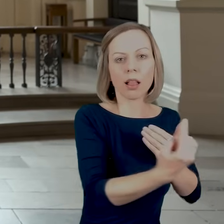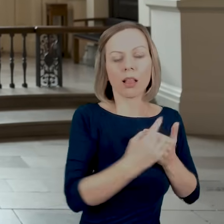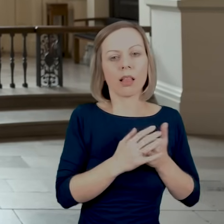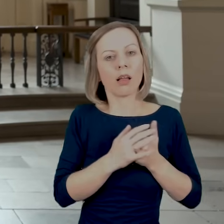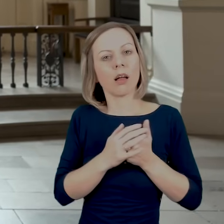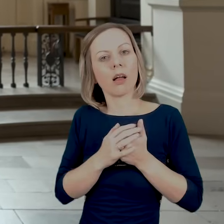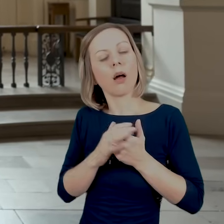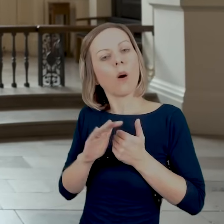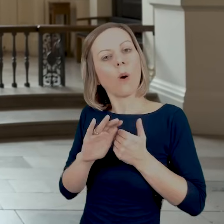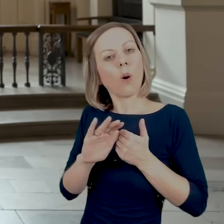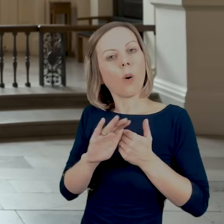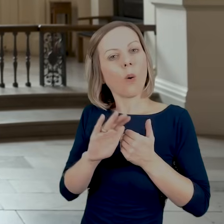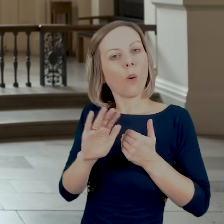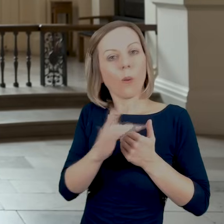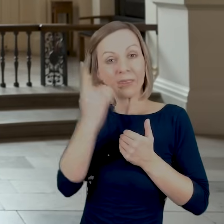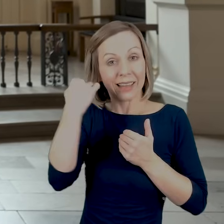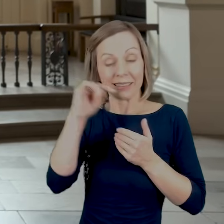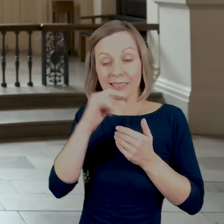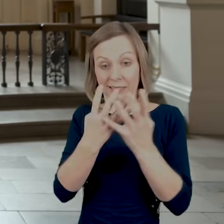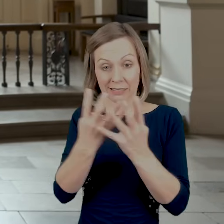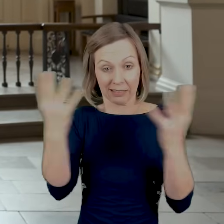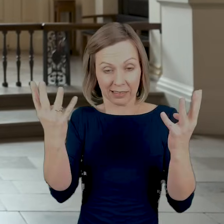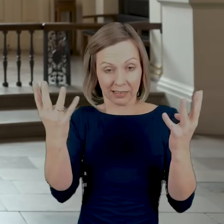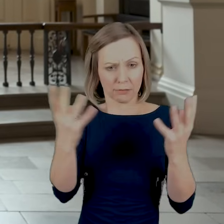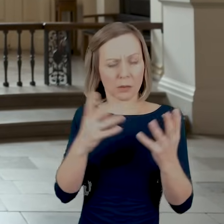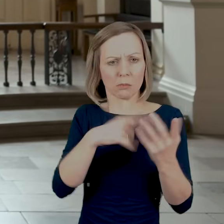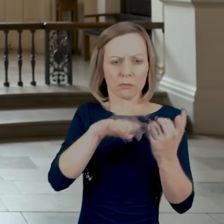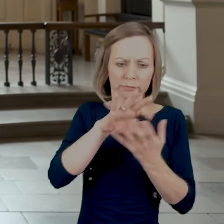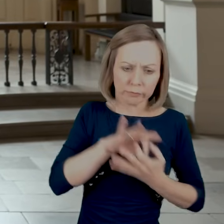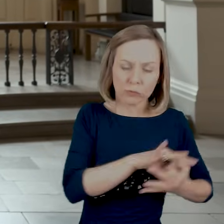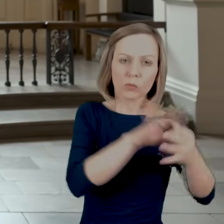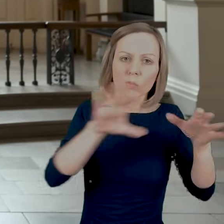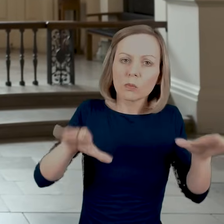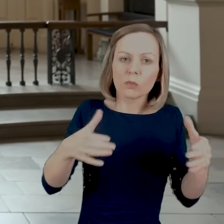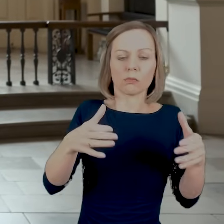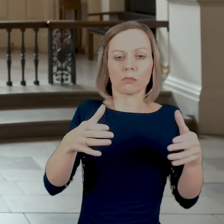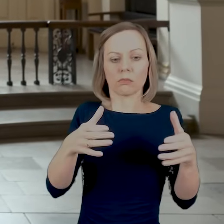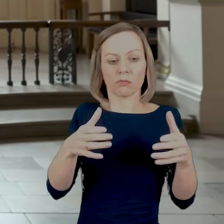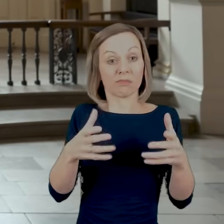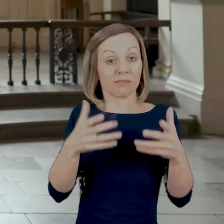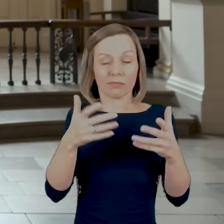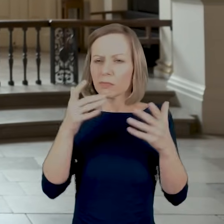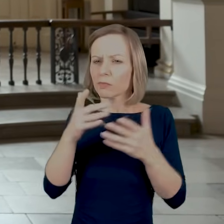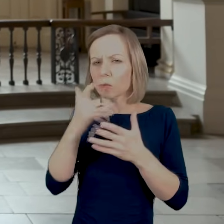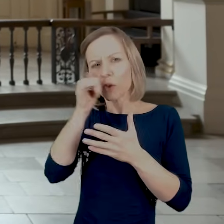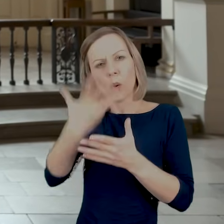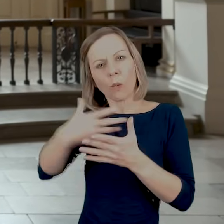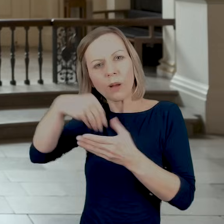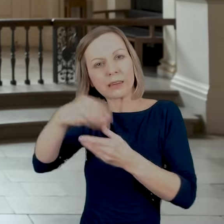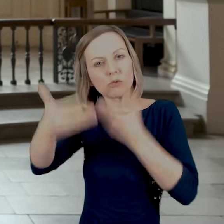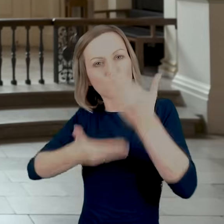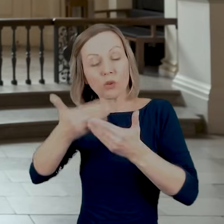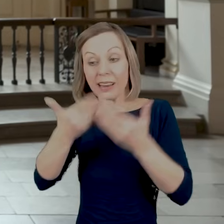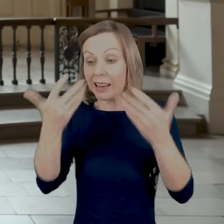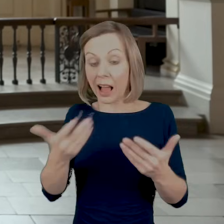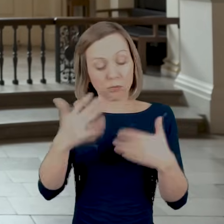only one. All Saints rests on the notion of the communion of saints, which tells us we're part of a story that's